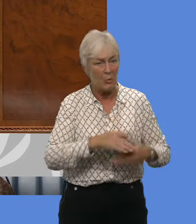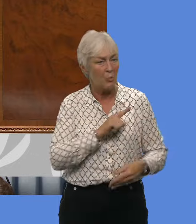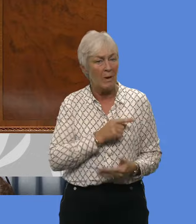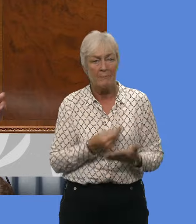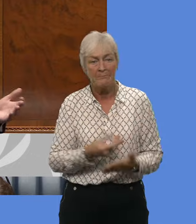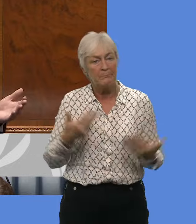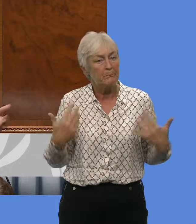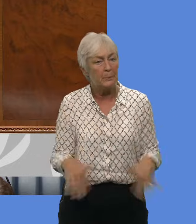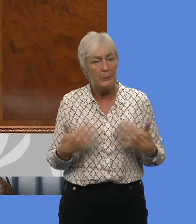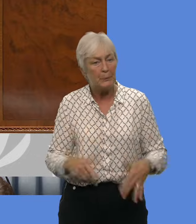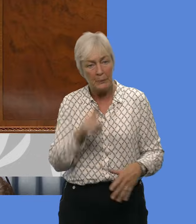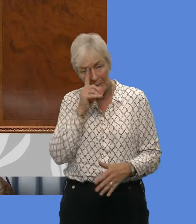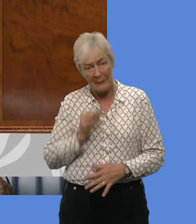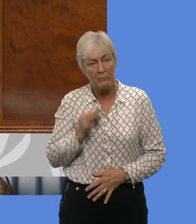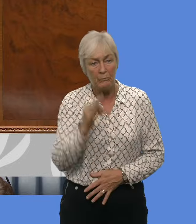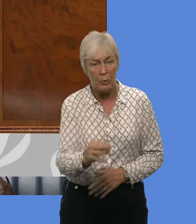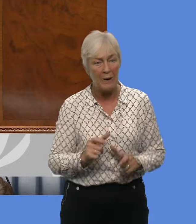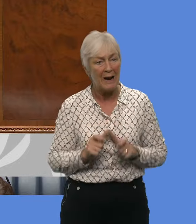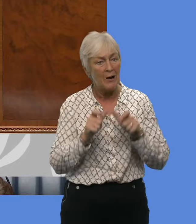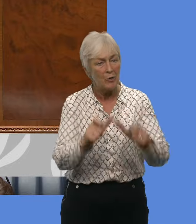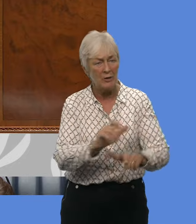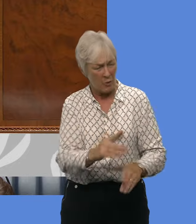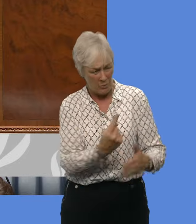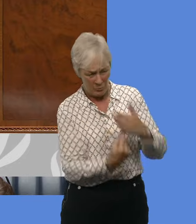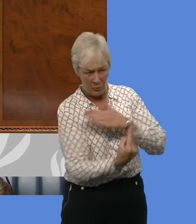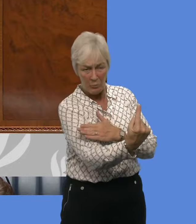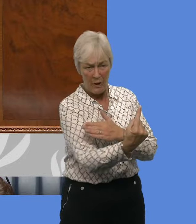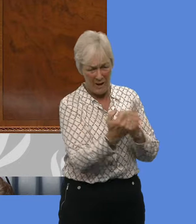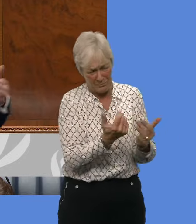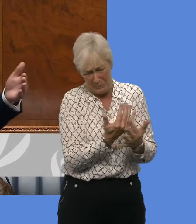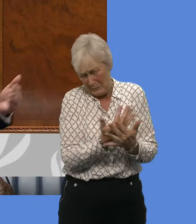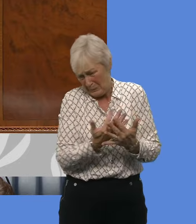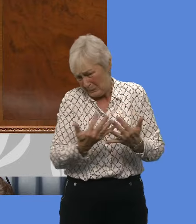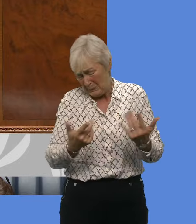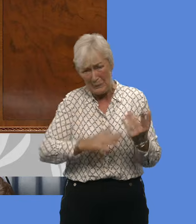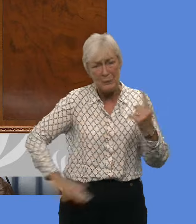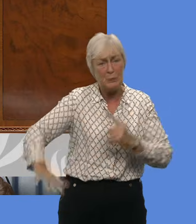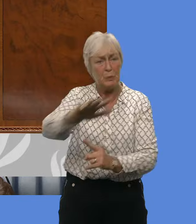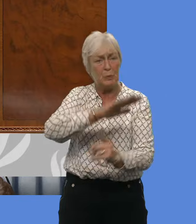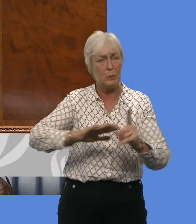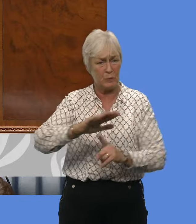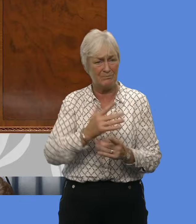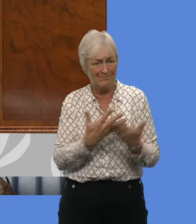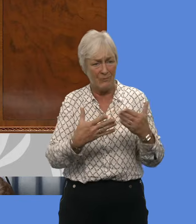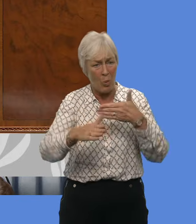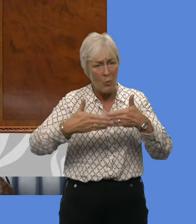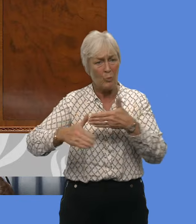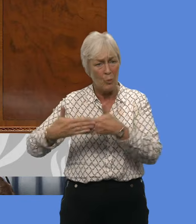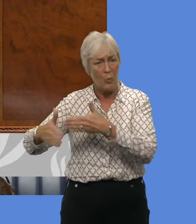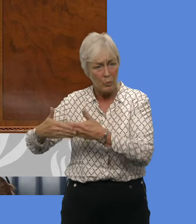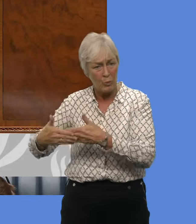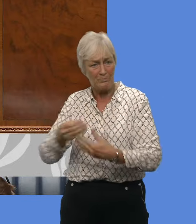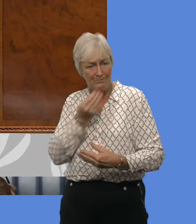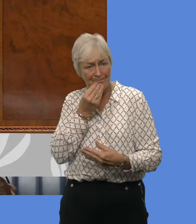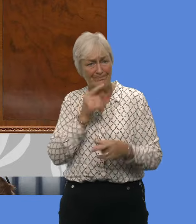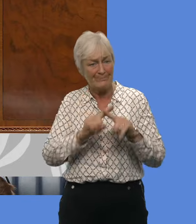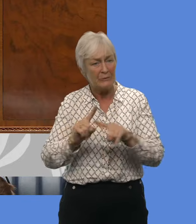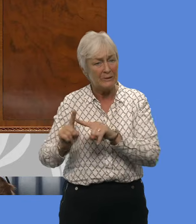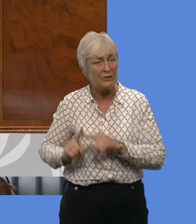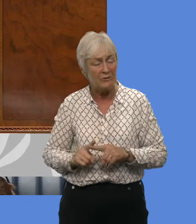This is not an issue in isolation. It's happening in towns and villages right across Northern Ireland. So with that in